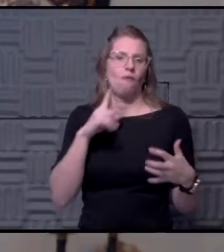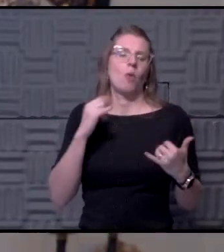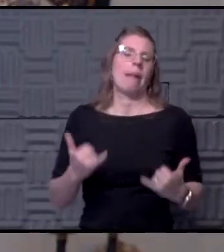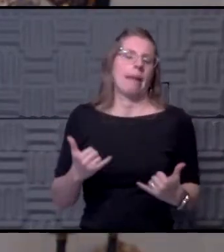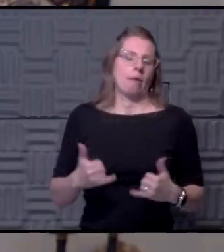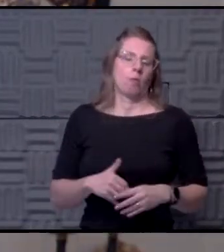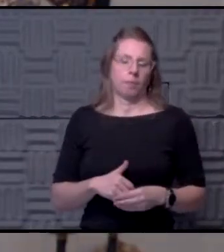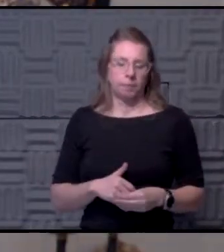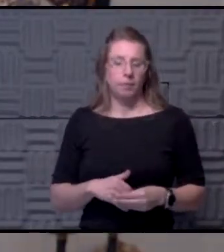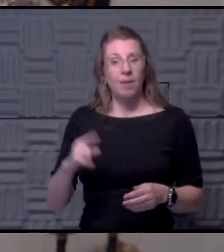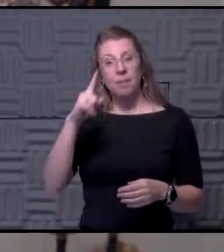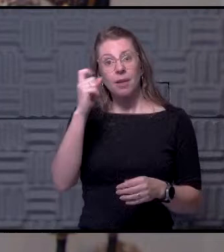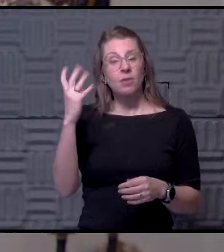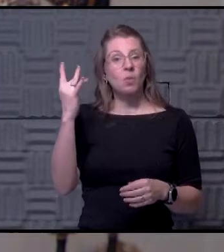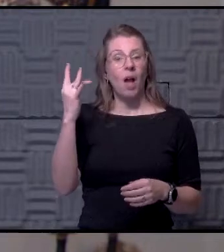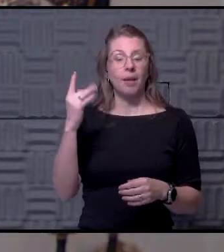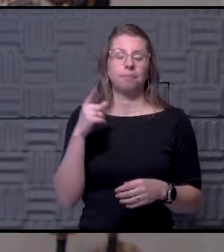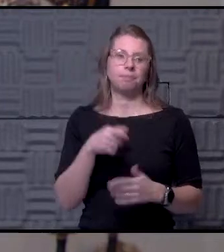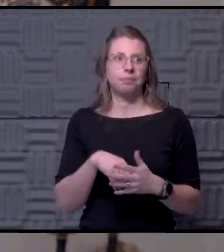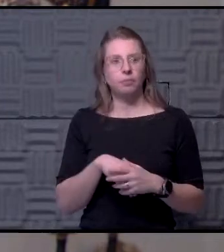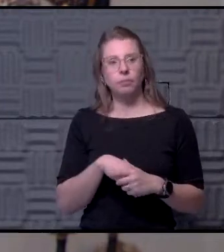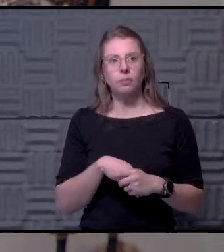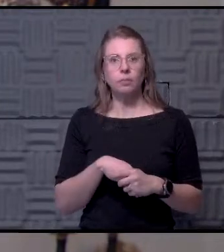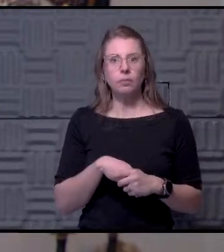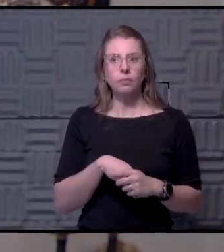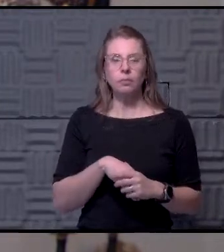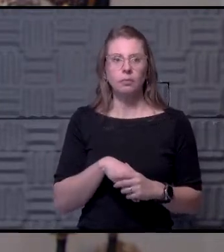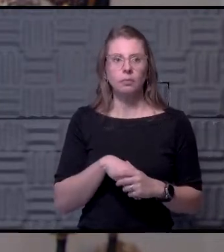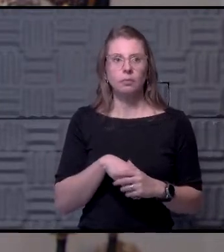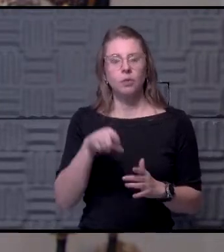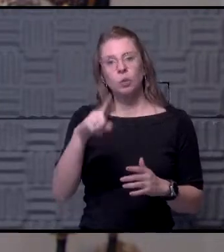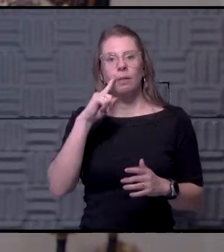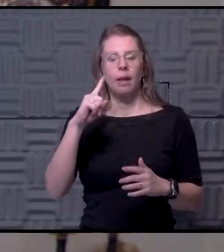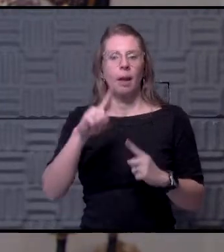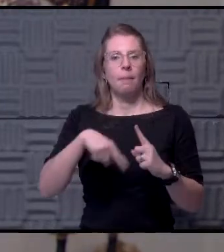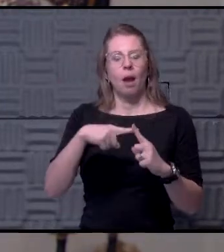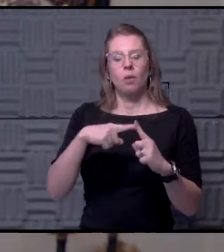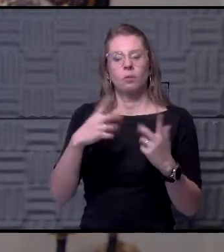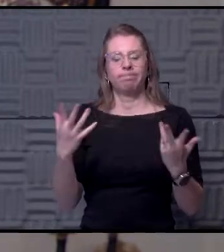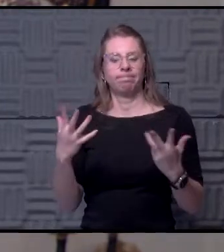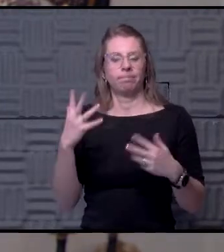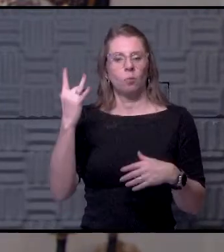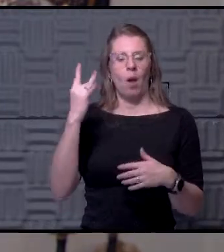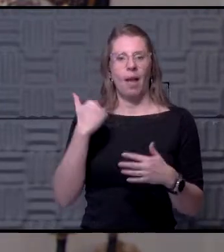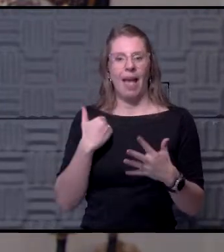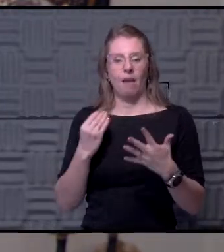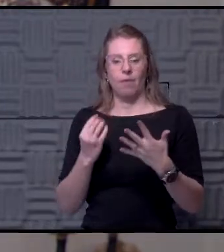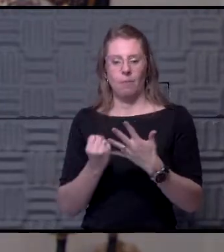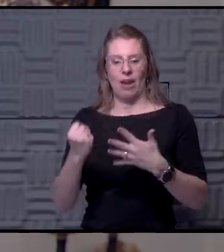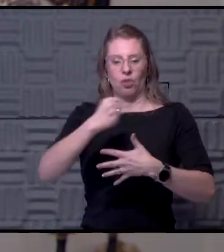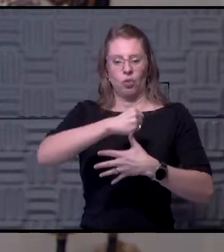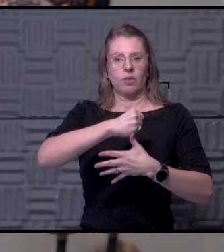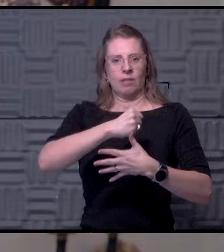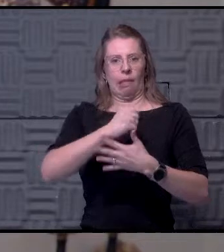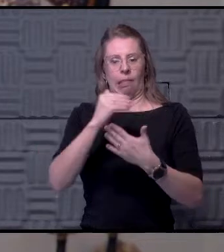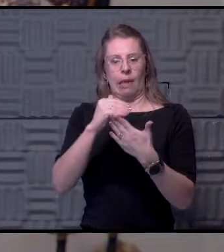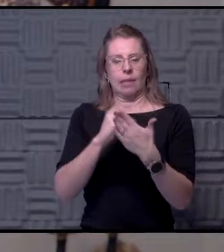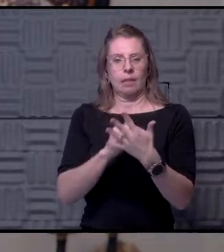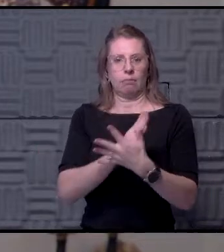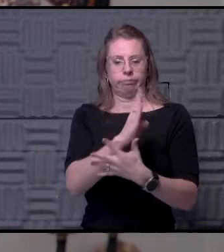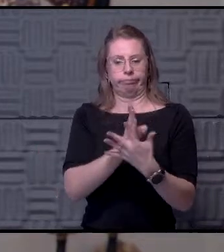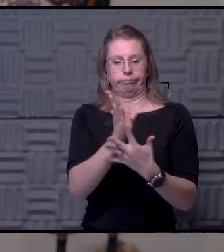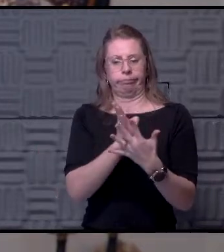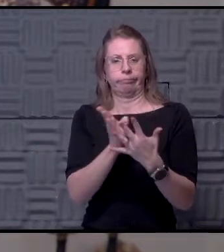now, because of the fact that when you think about why do we have a prioritization list anyway, phase 1 through